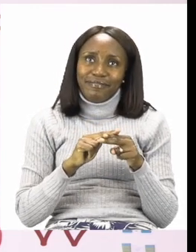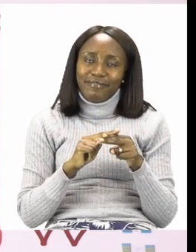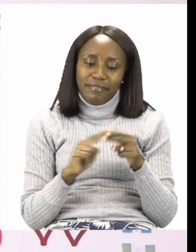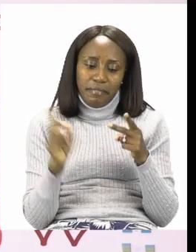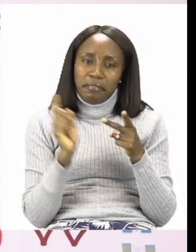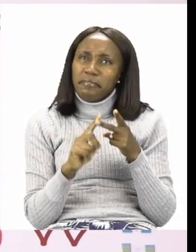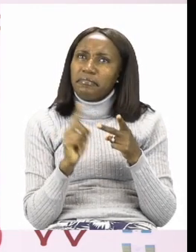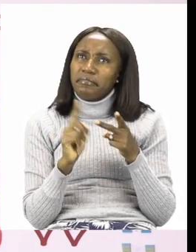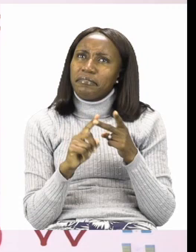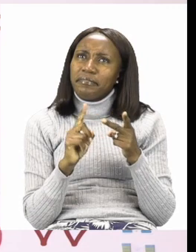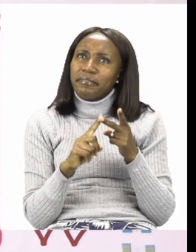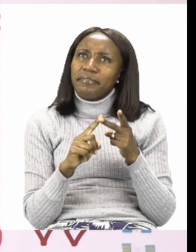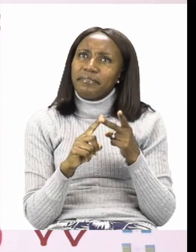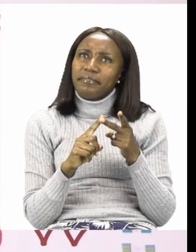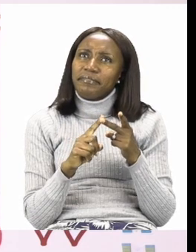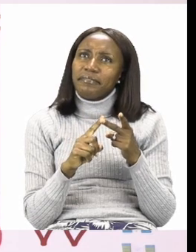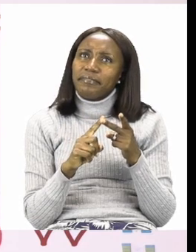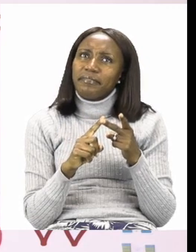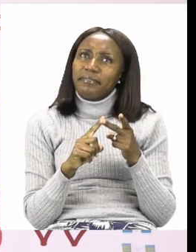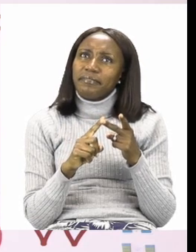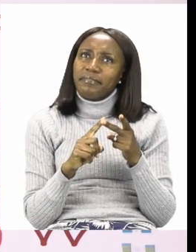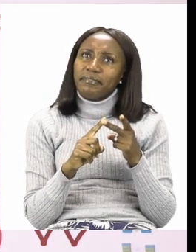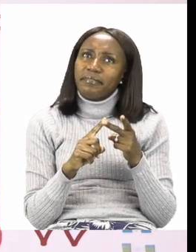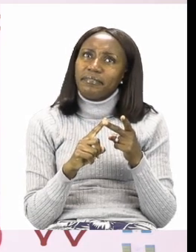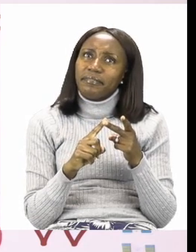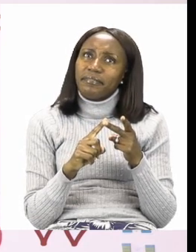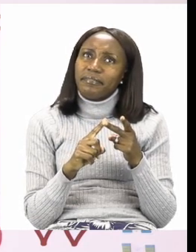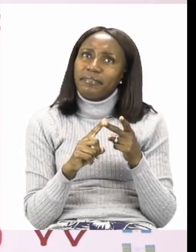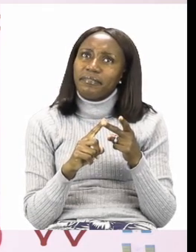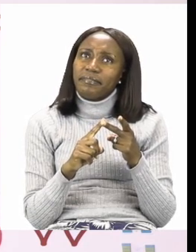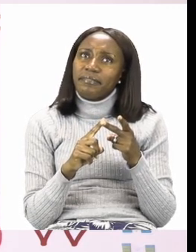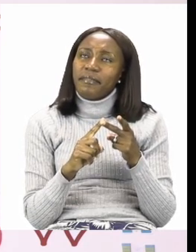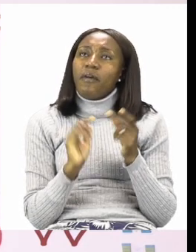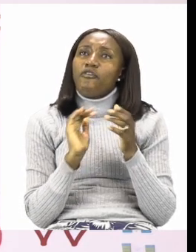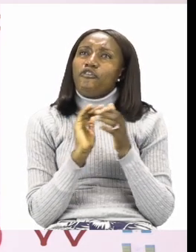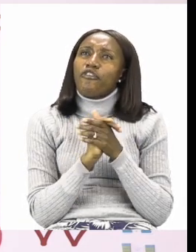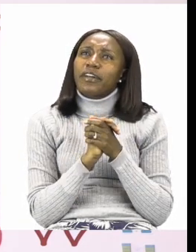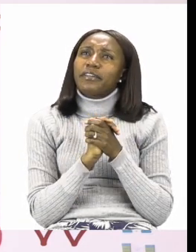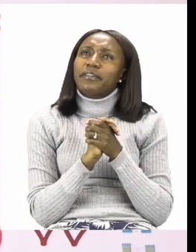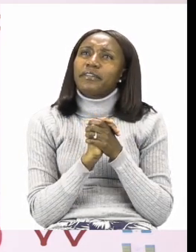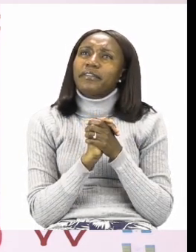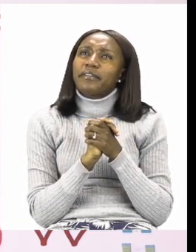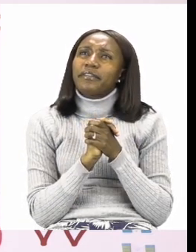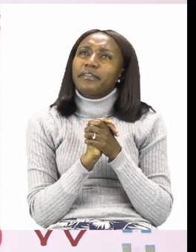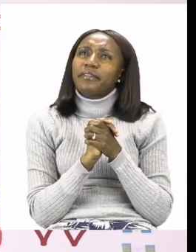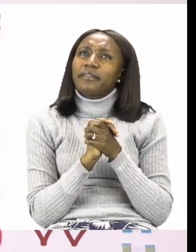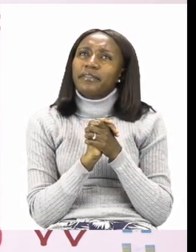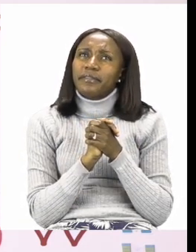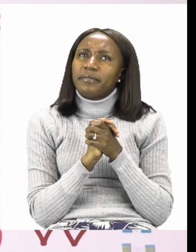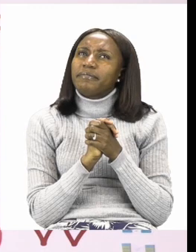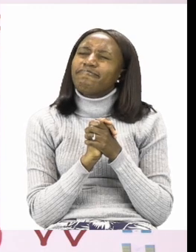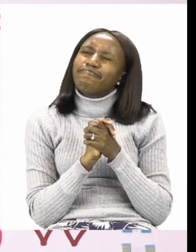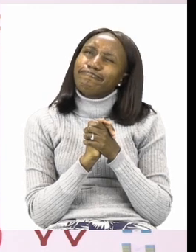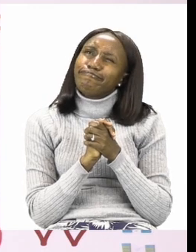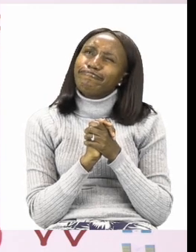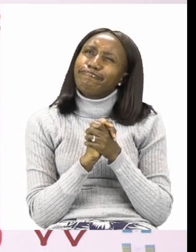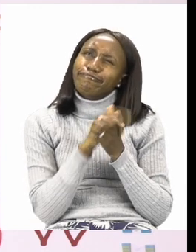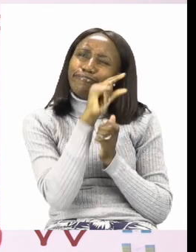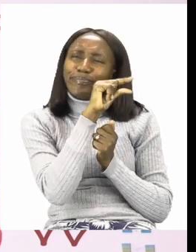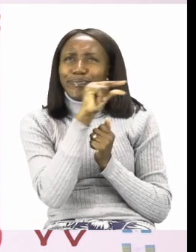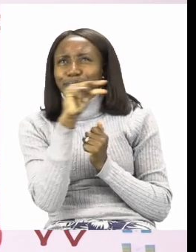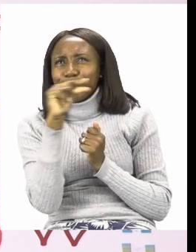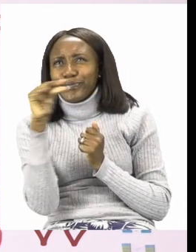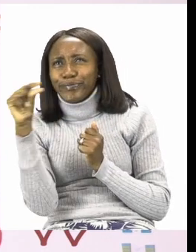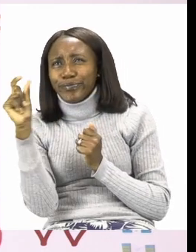the second word. The second word is friend. What sentence can we